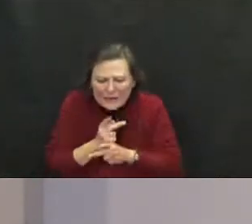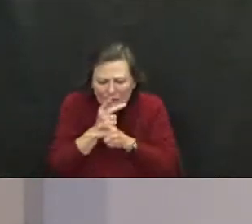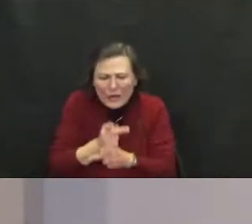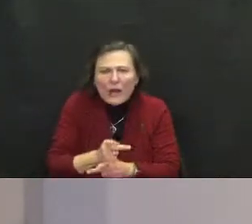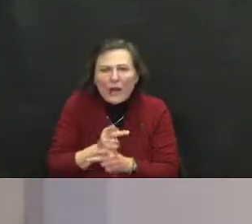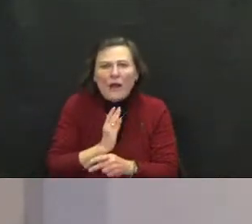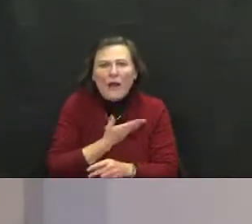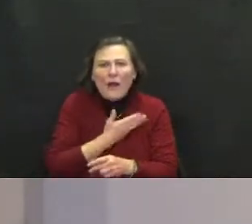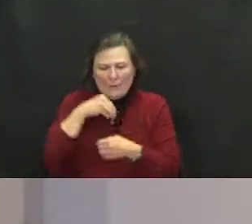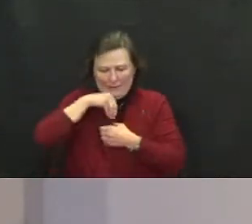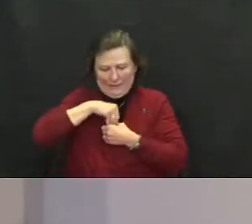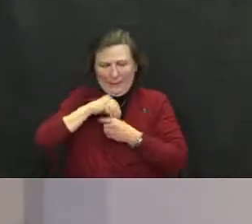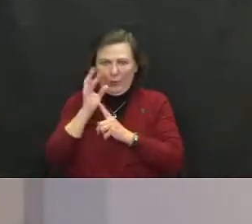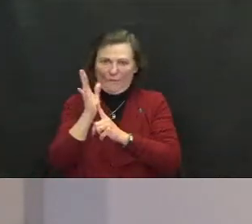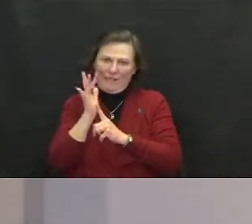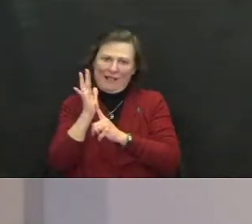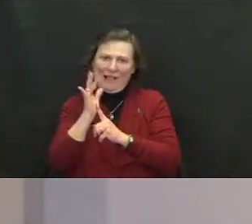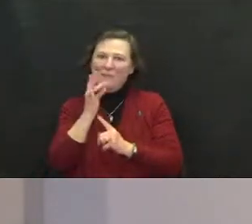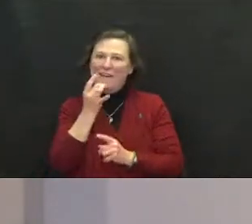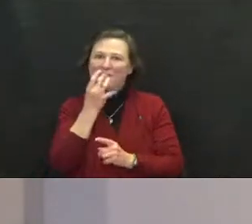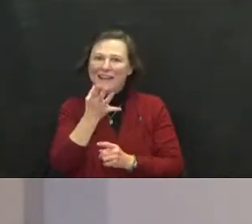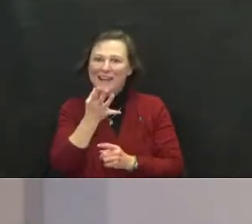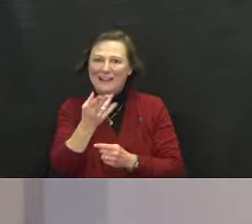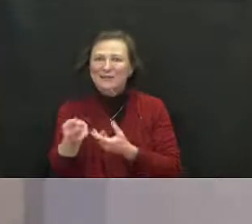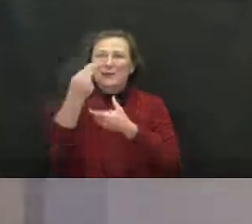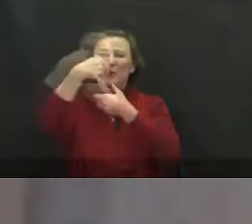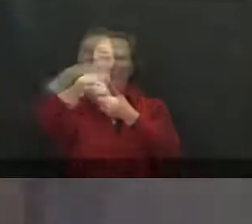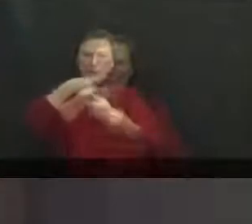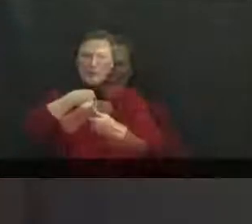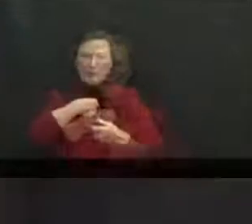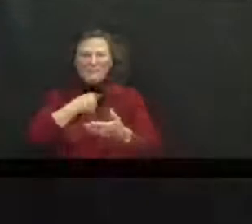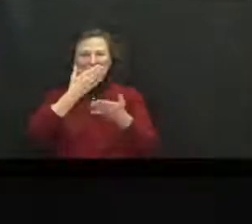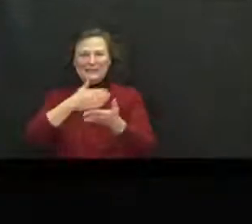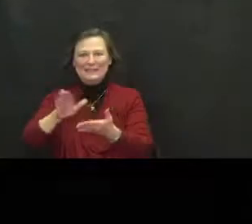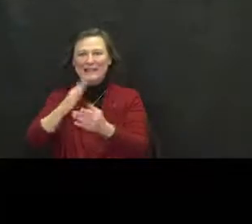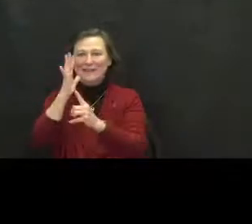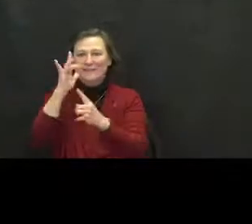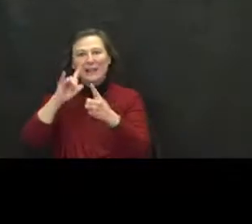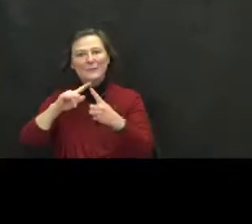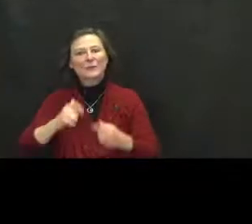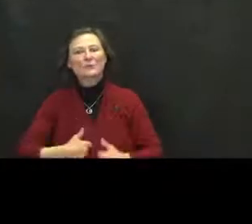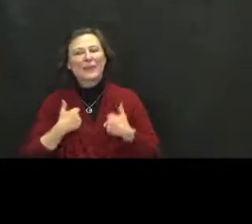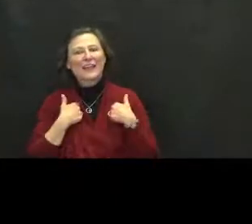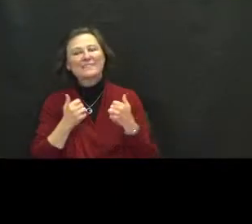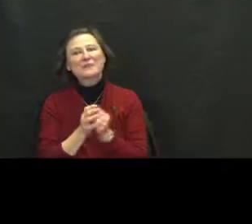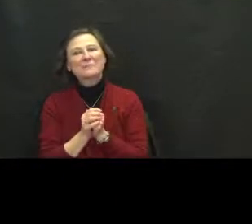light. Please join me in singing The Flame into Life.